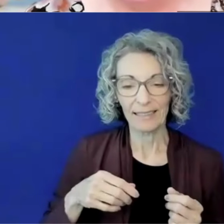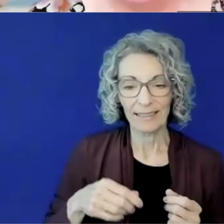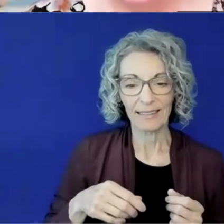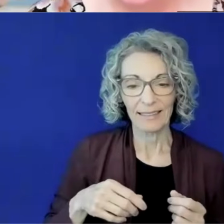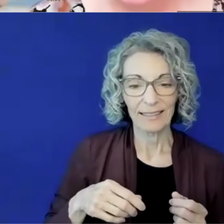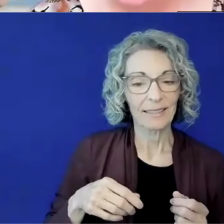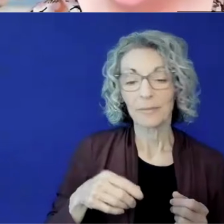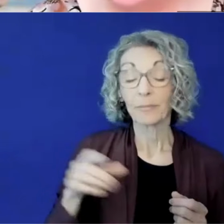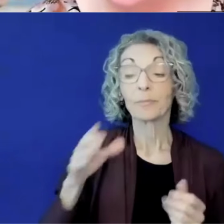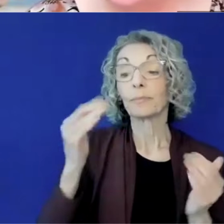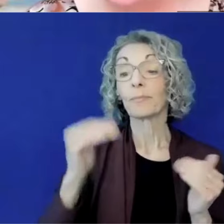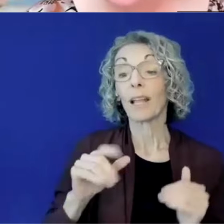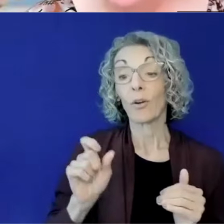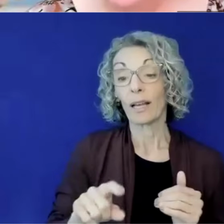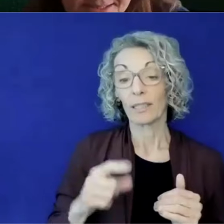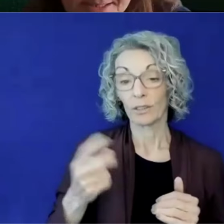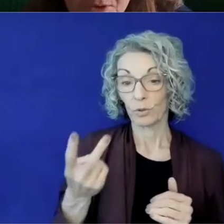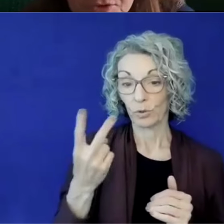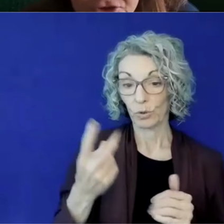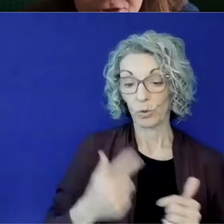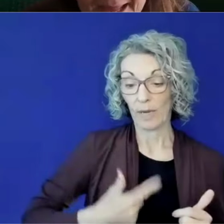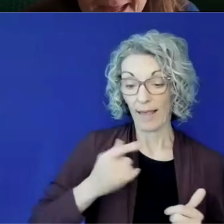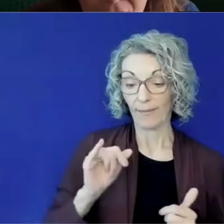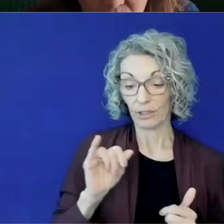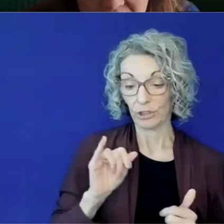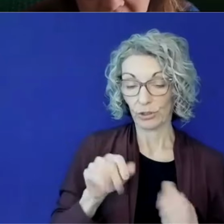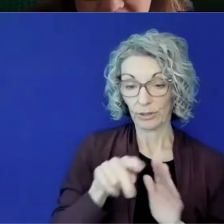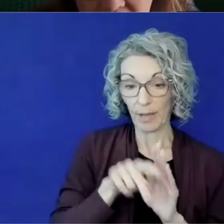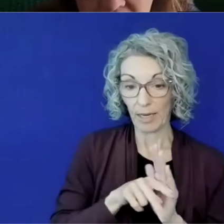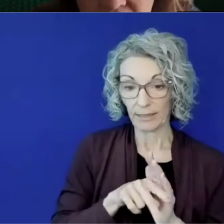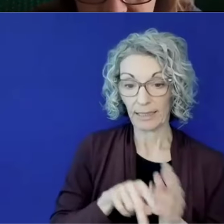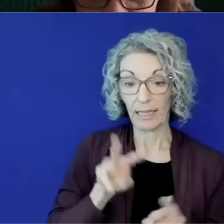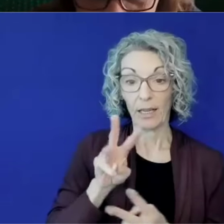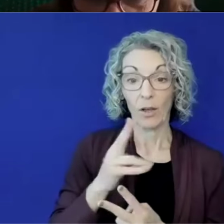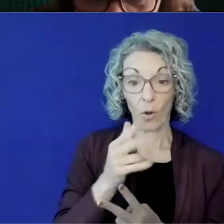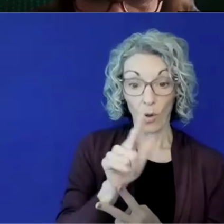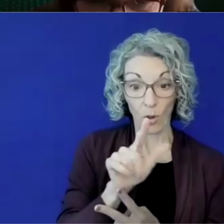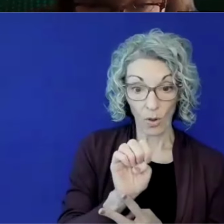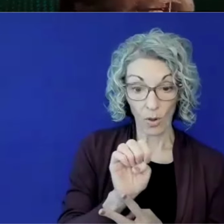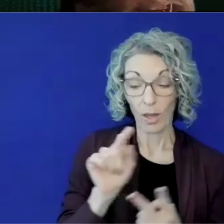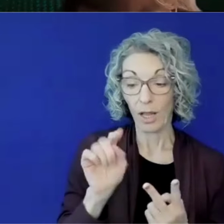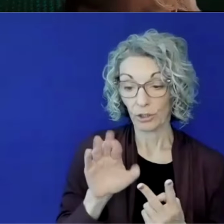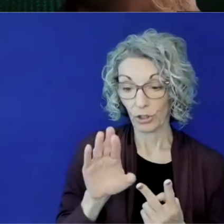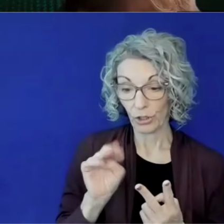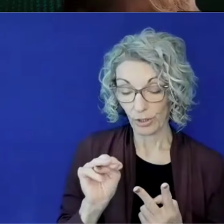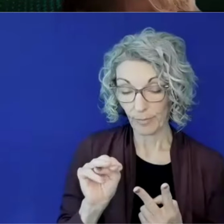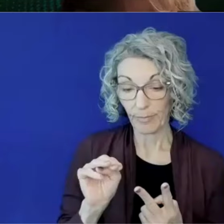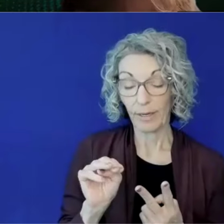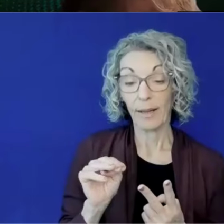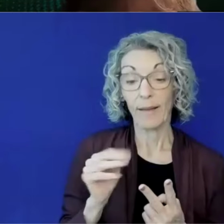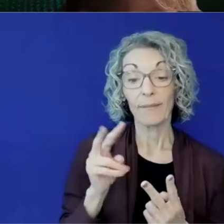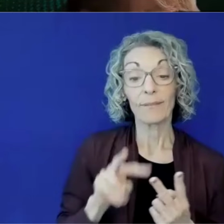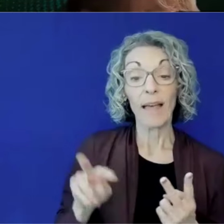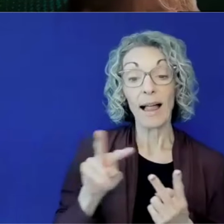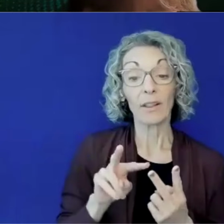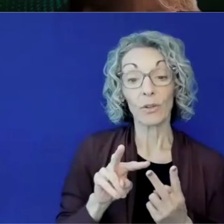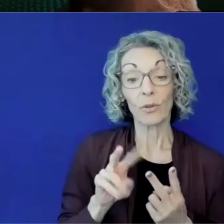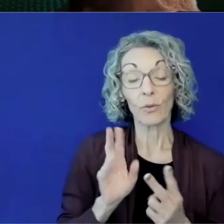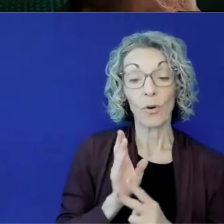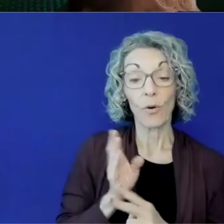This person says they have 2 life insurance policies, both a term and a whole life, whose face value is